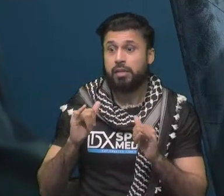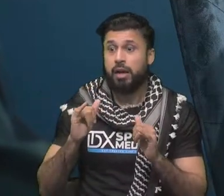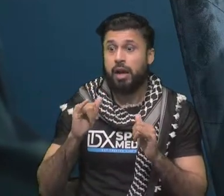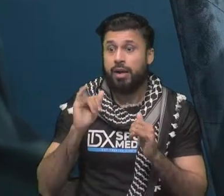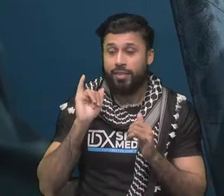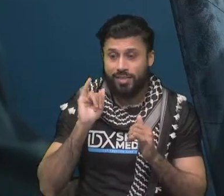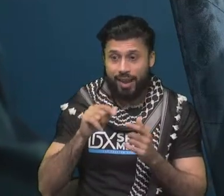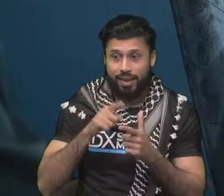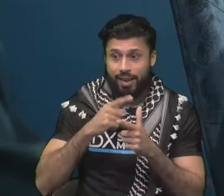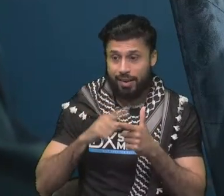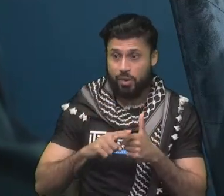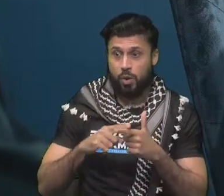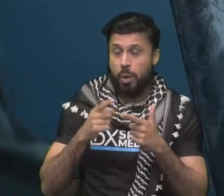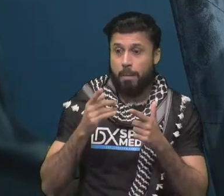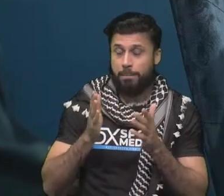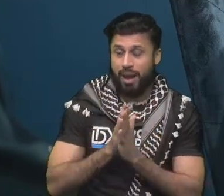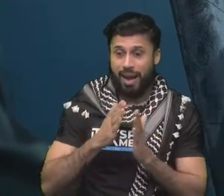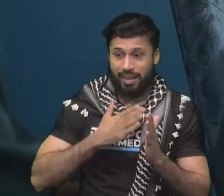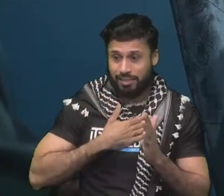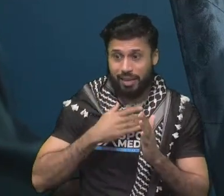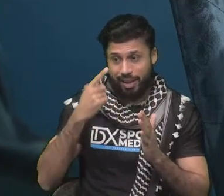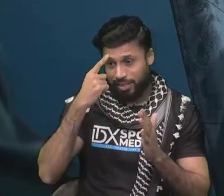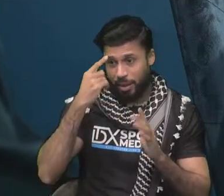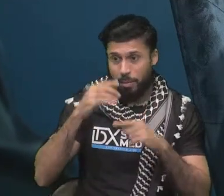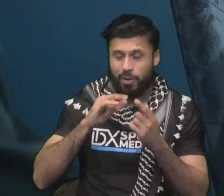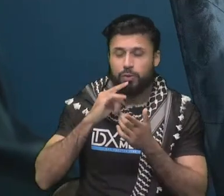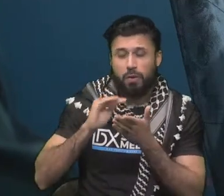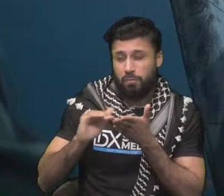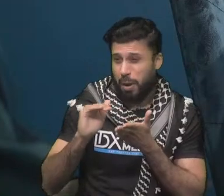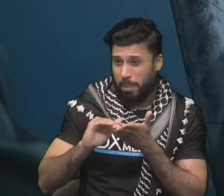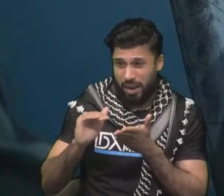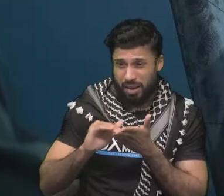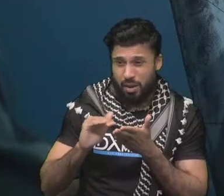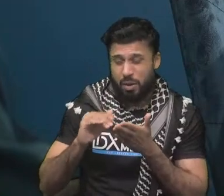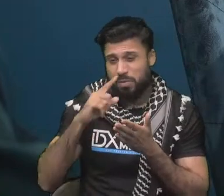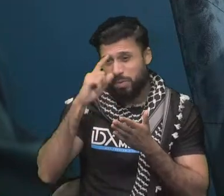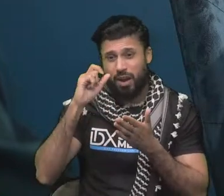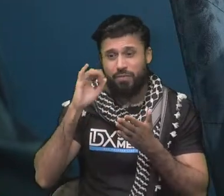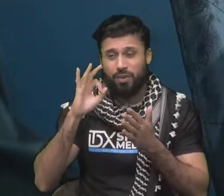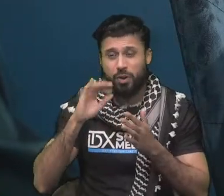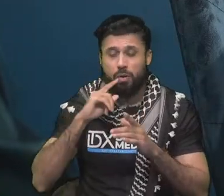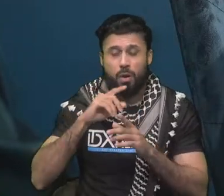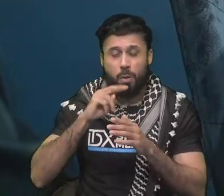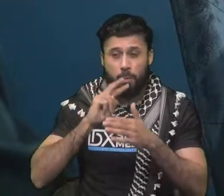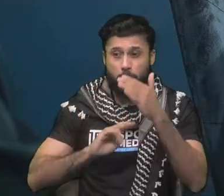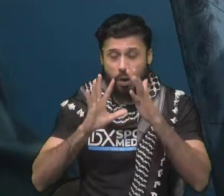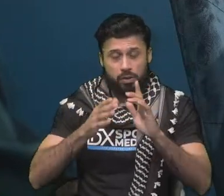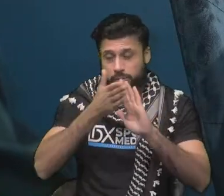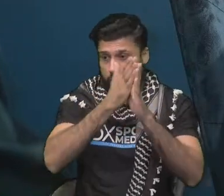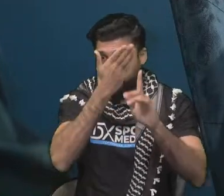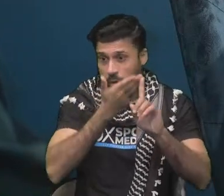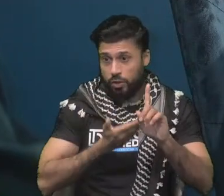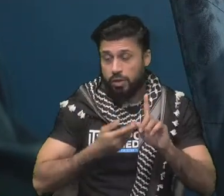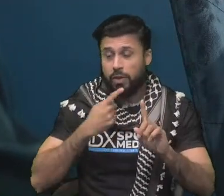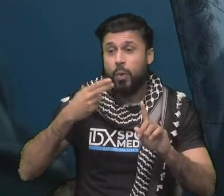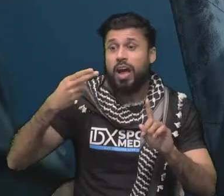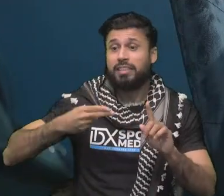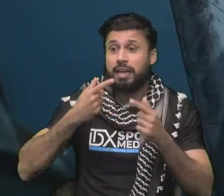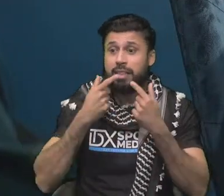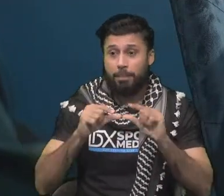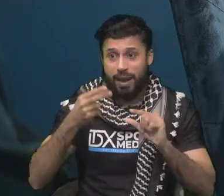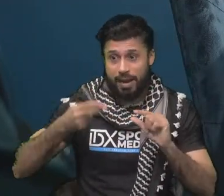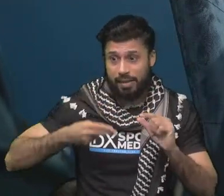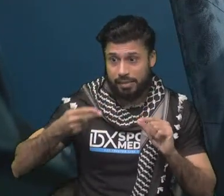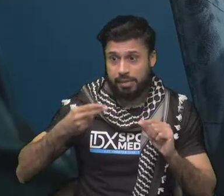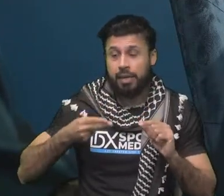hadith, sahih, that the Prophet sallallahu alayhi wa sallam says, man qala fi yawm, if you say in one single day, Subhanallah wa bihamdihi, mi'ata marra, 100 times, saying